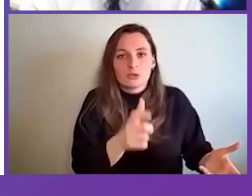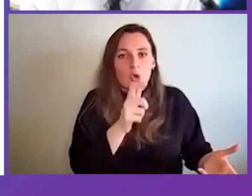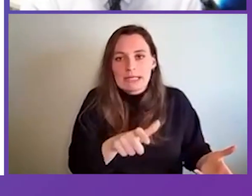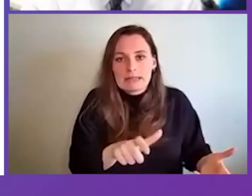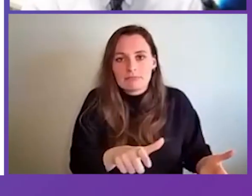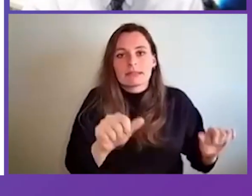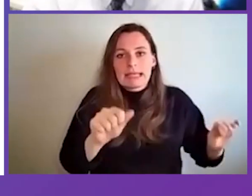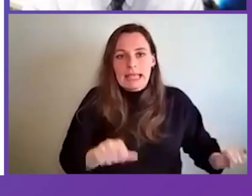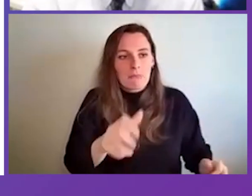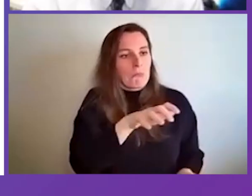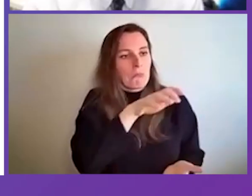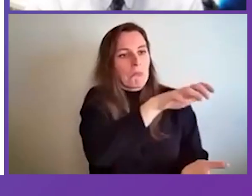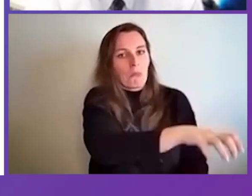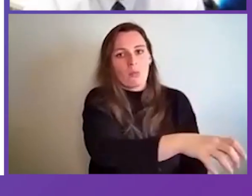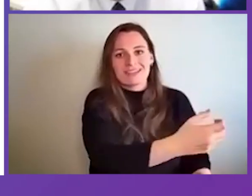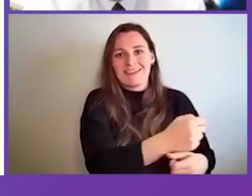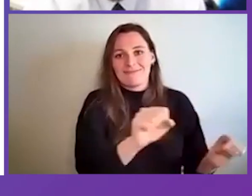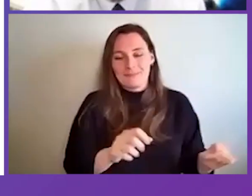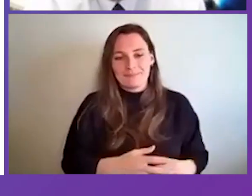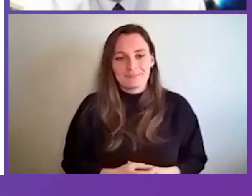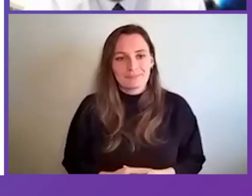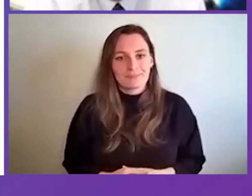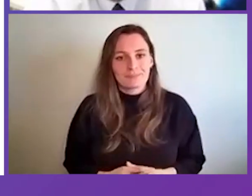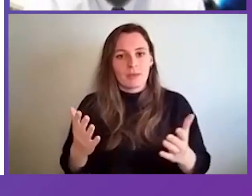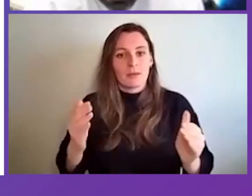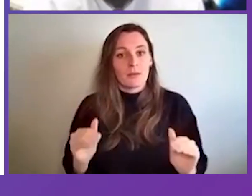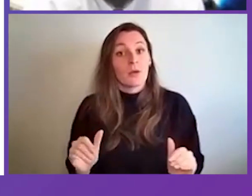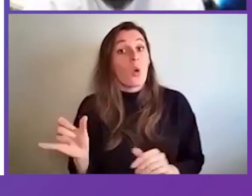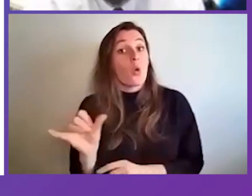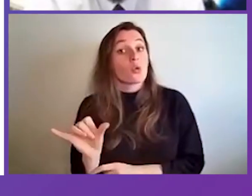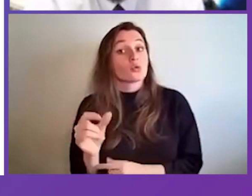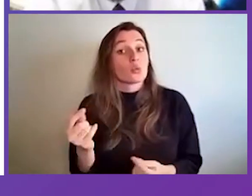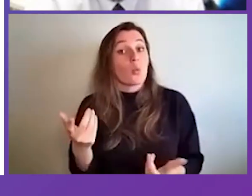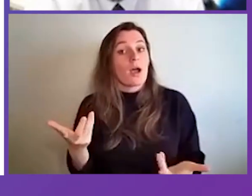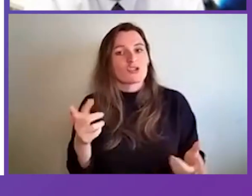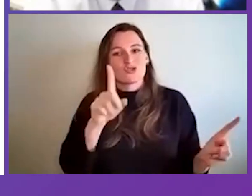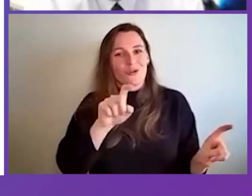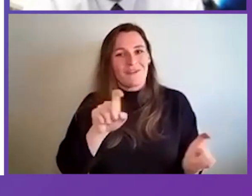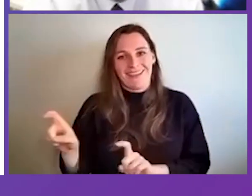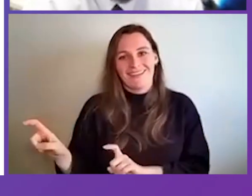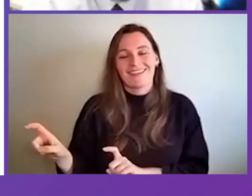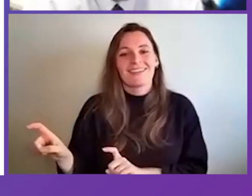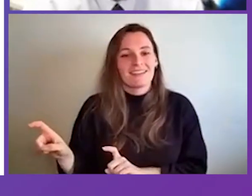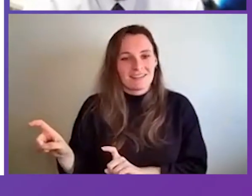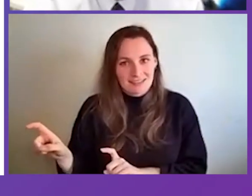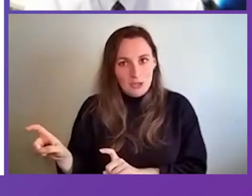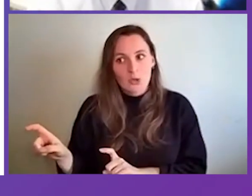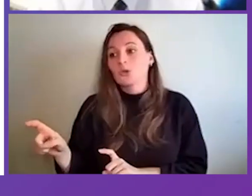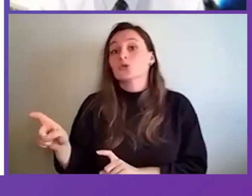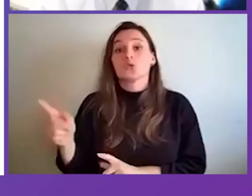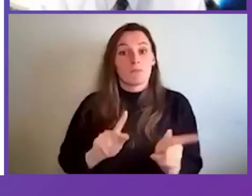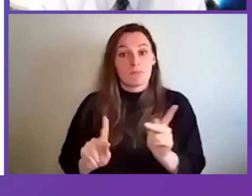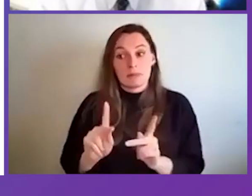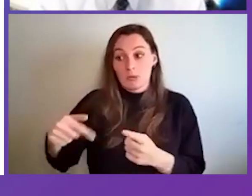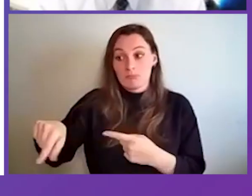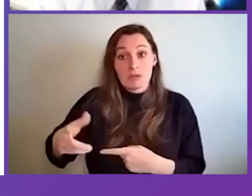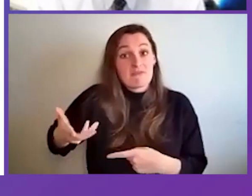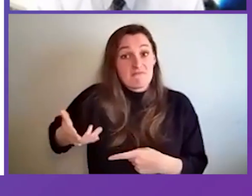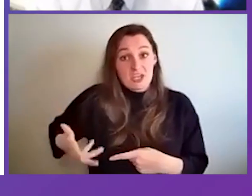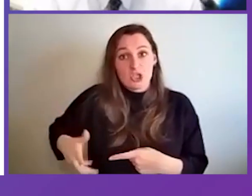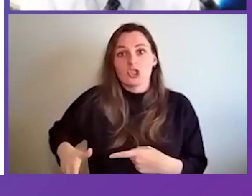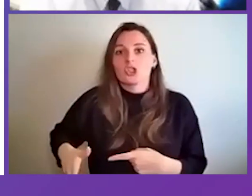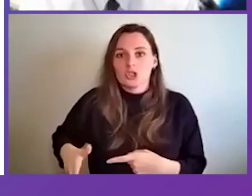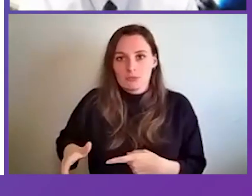doing a survey with passengers who have experienced mobility device damage or loss. So I think